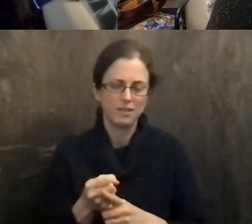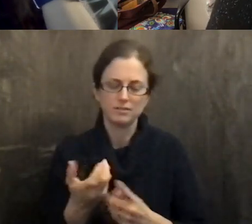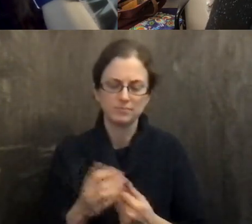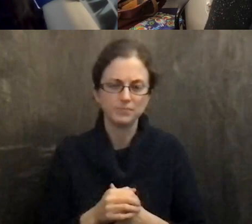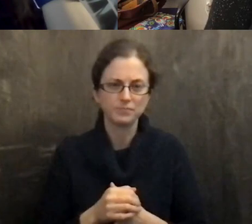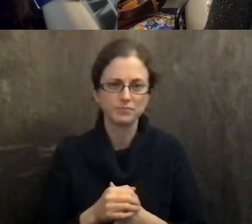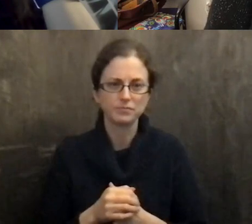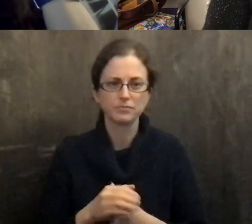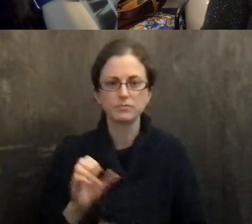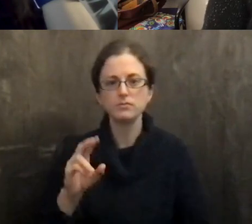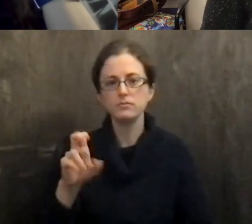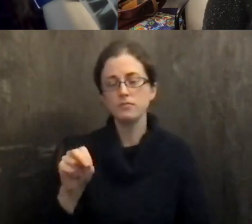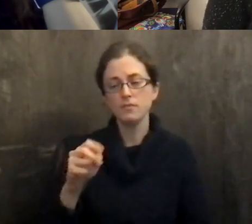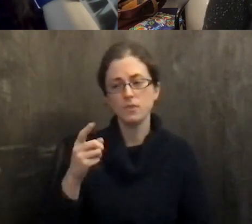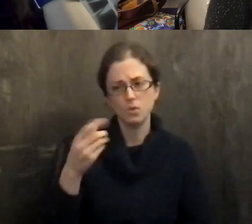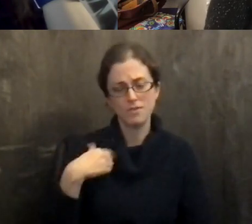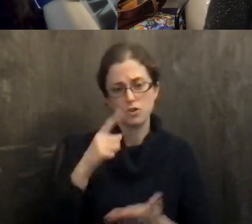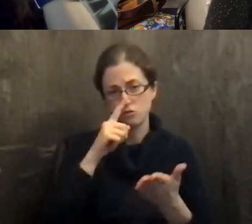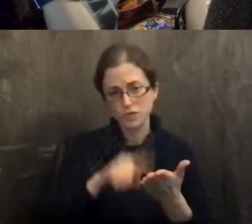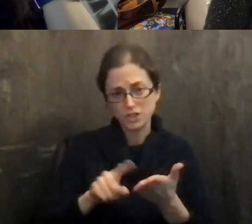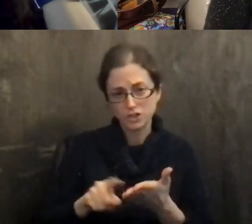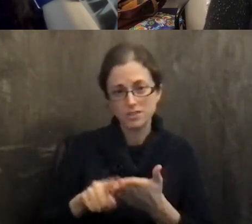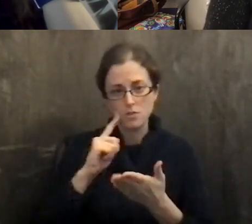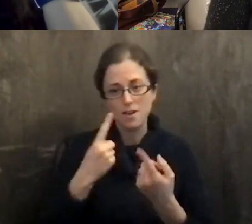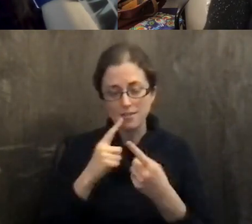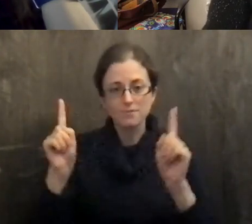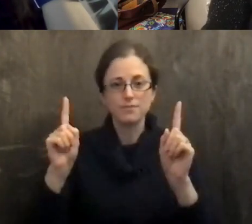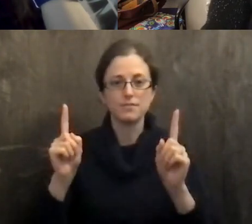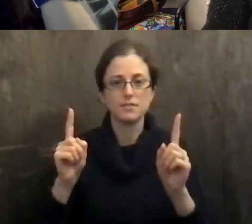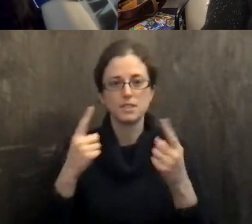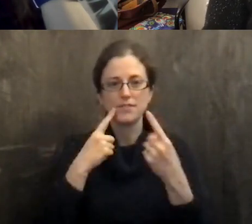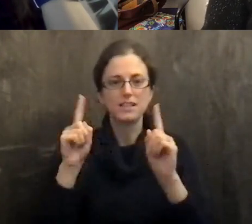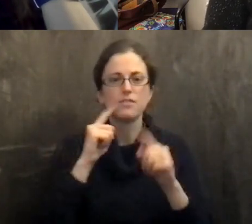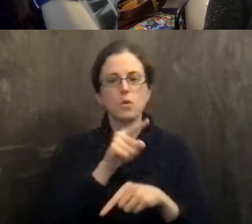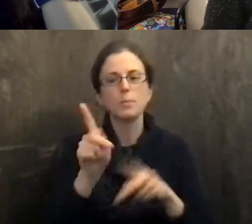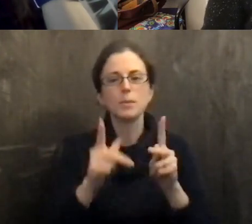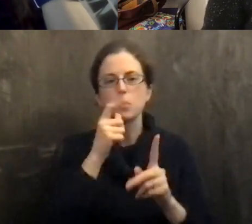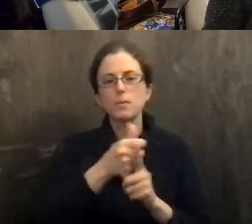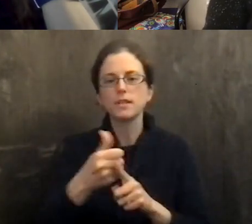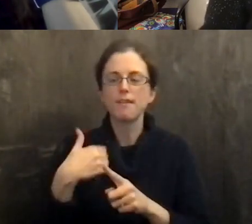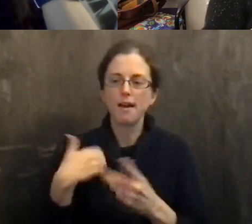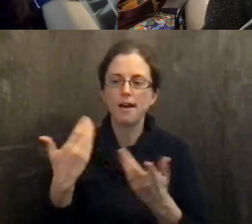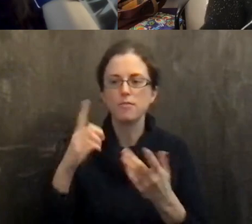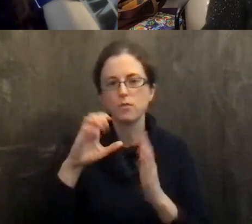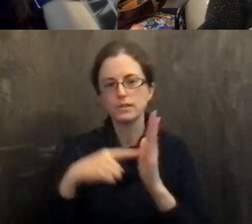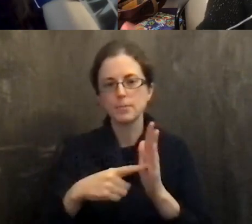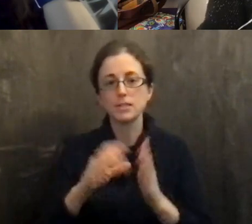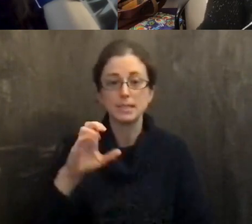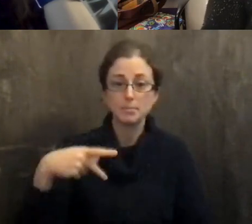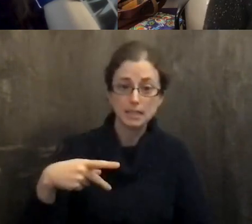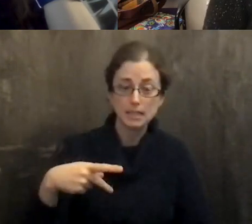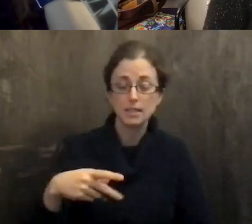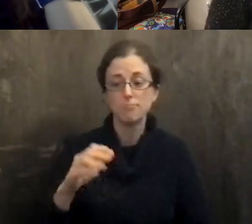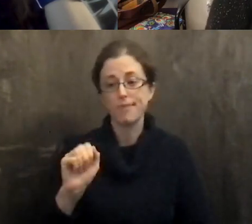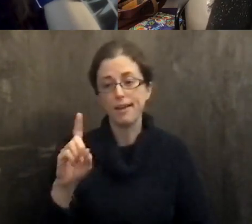of the vaccines for people with CP, congenital heart disease, ADHD, autism? Is it any different